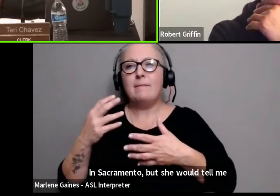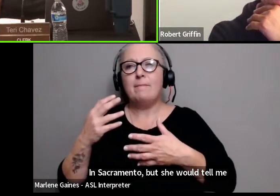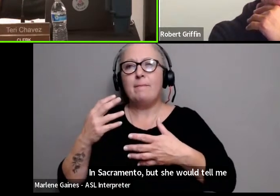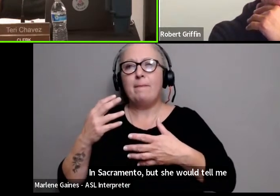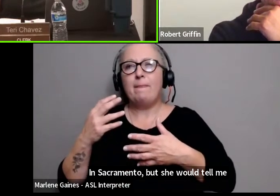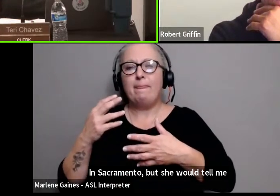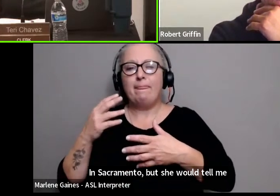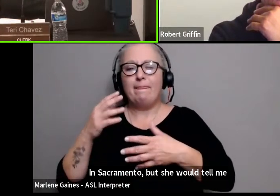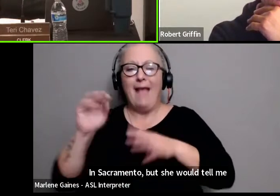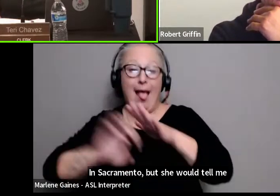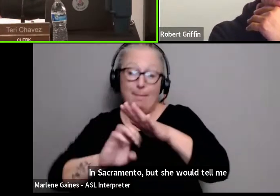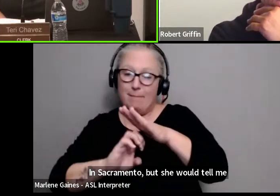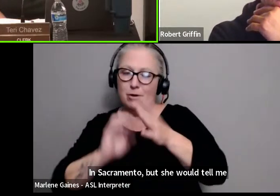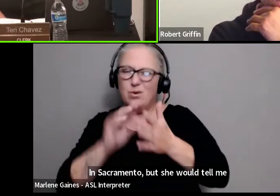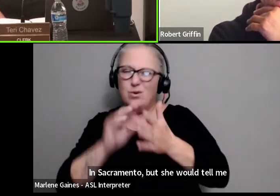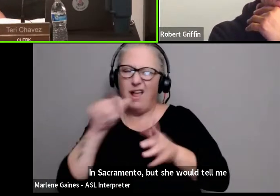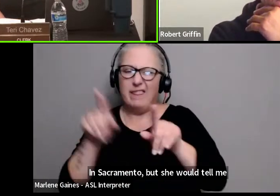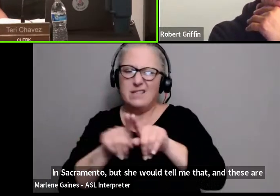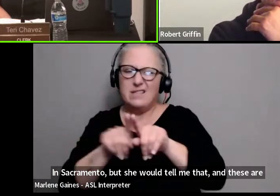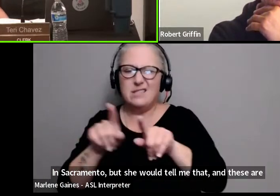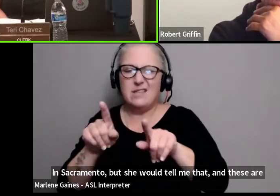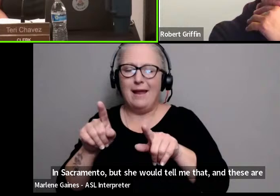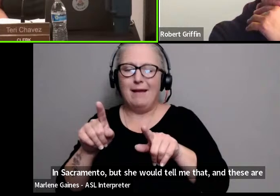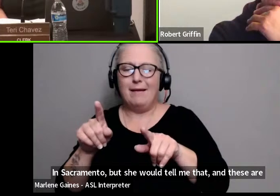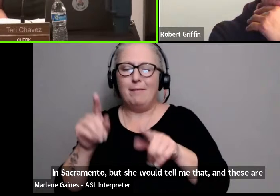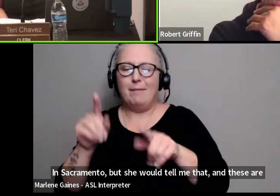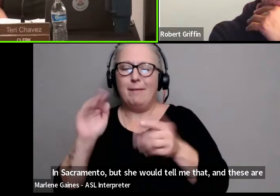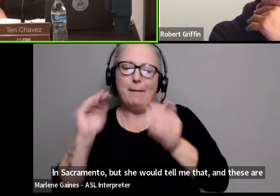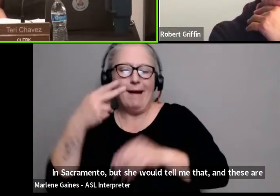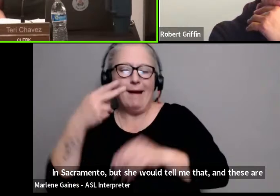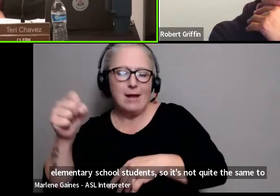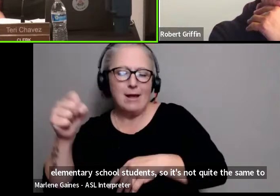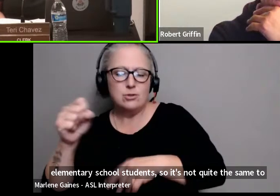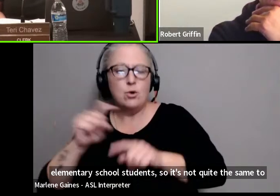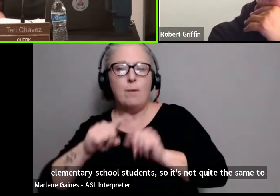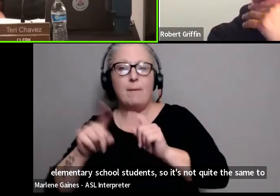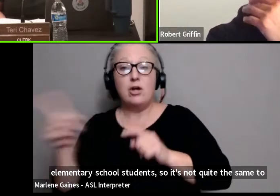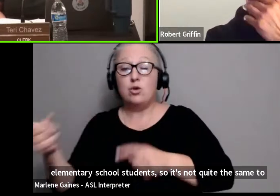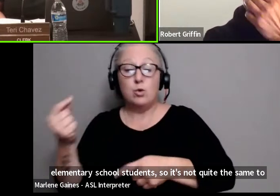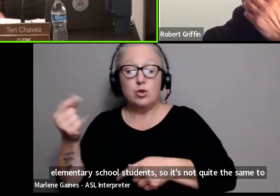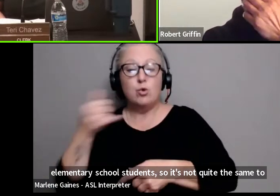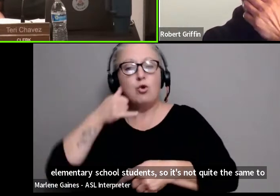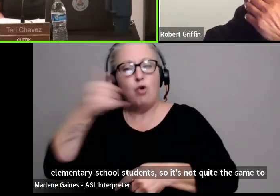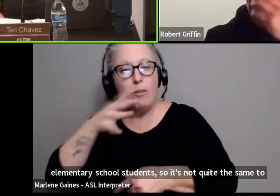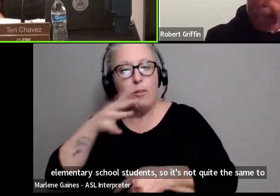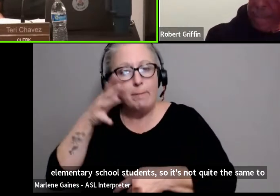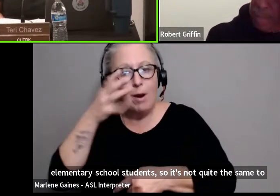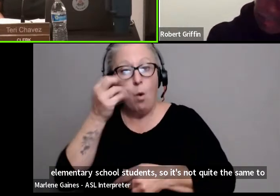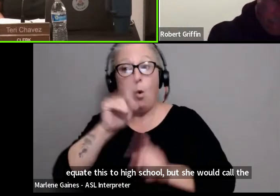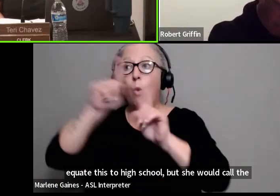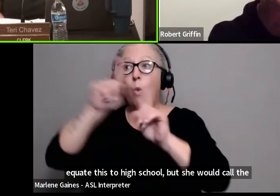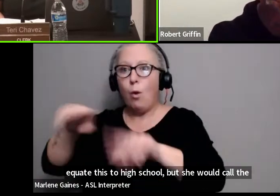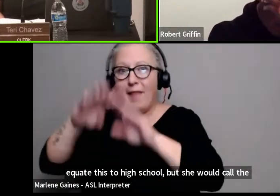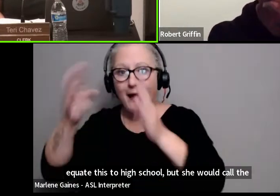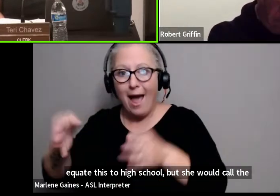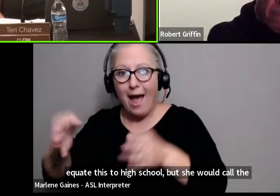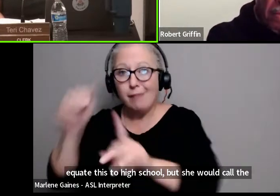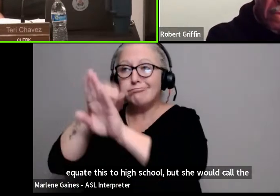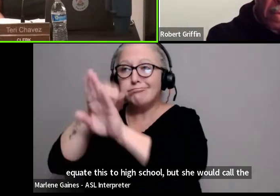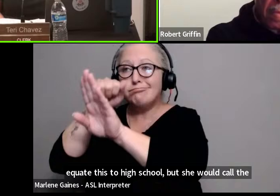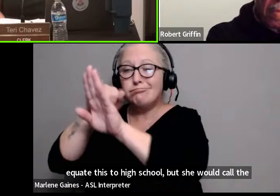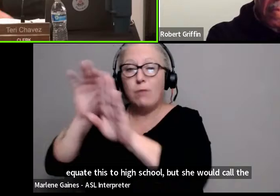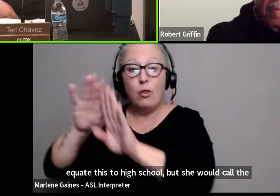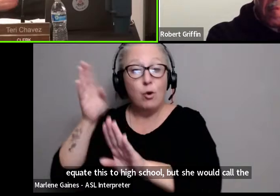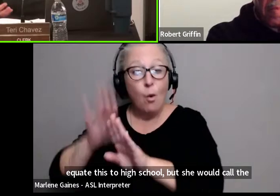school students, so it's not quite the same to equate this to high school, but she would call the parents or go to their house and knock on their door.